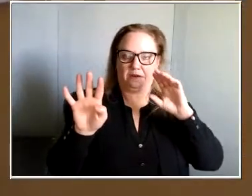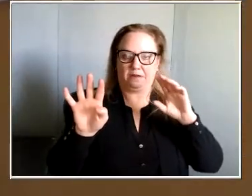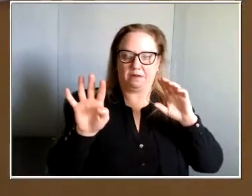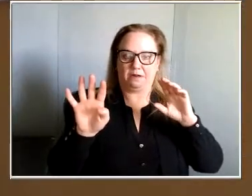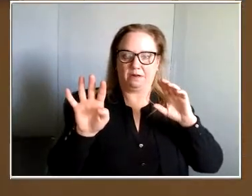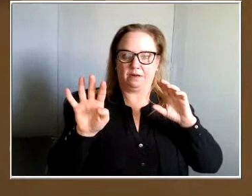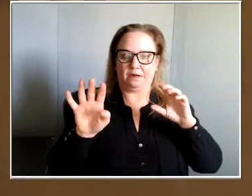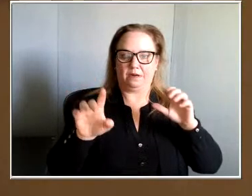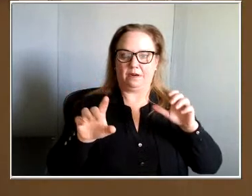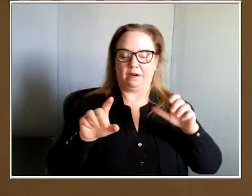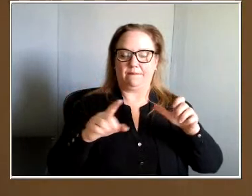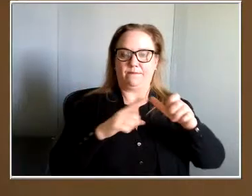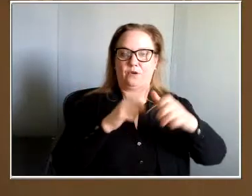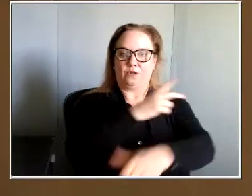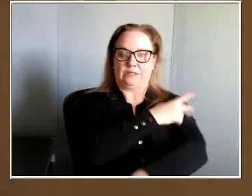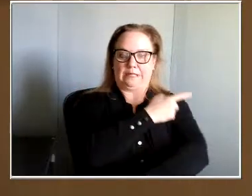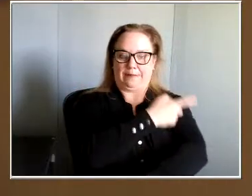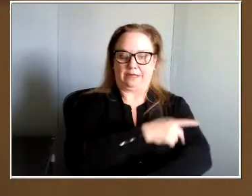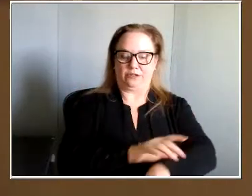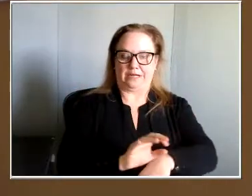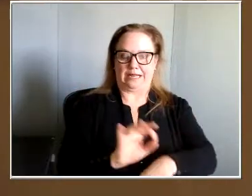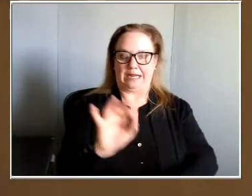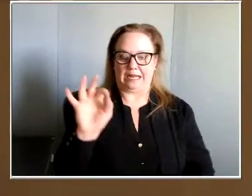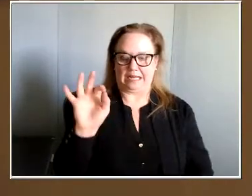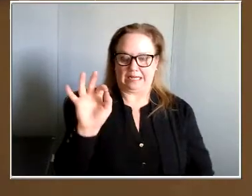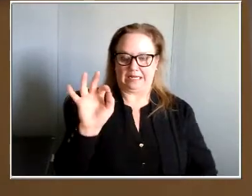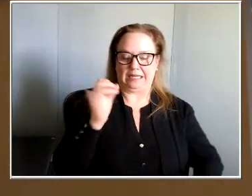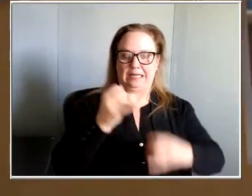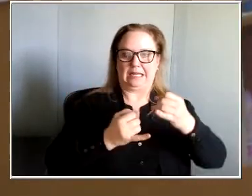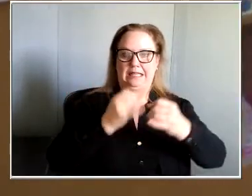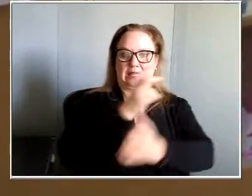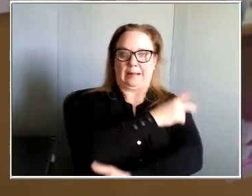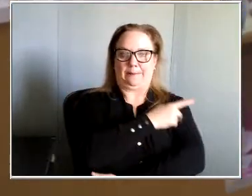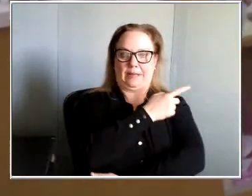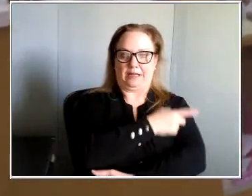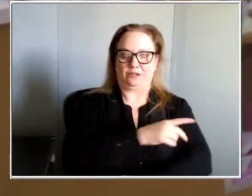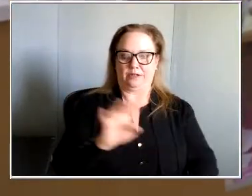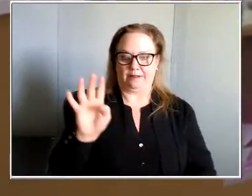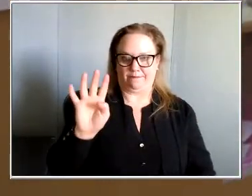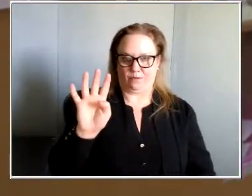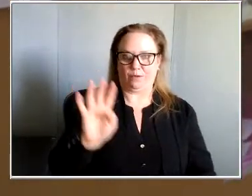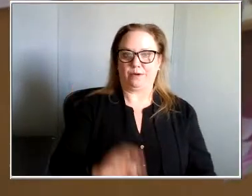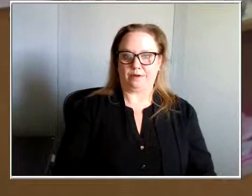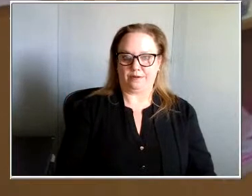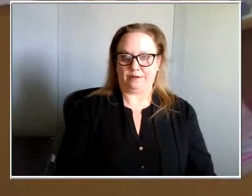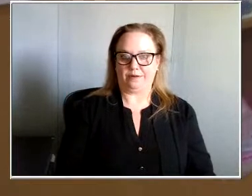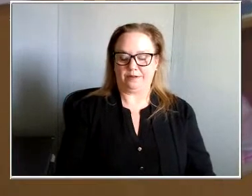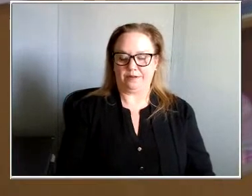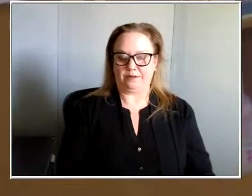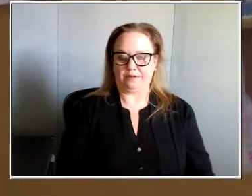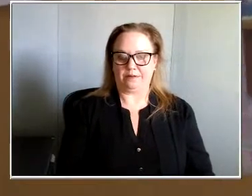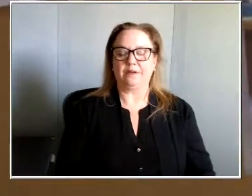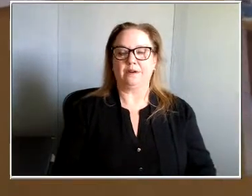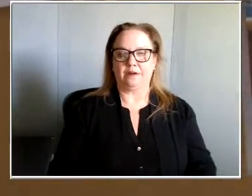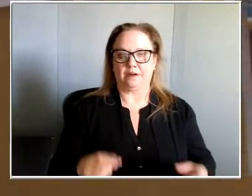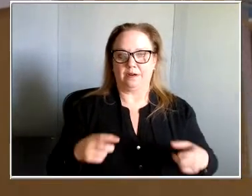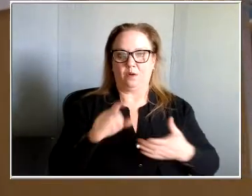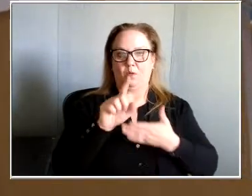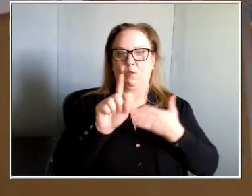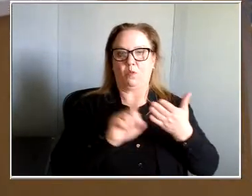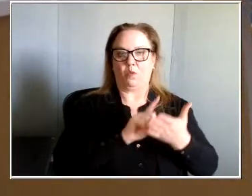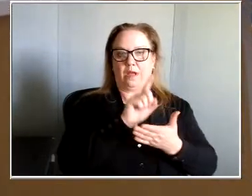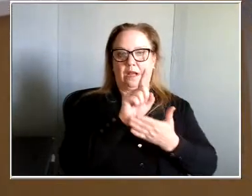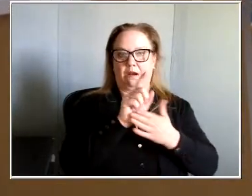first patient at 9 and our last patient at 4. And we allow an hour for